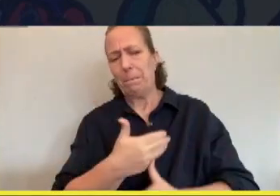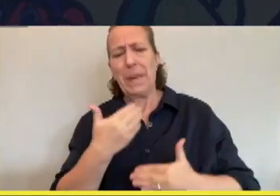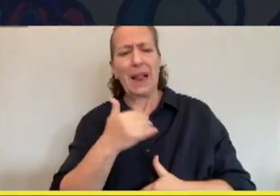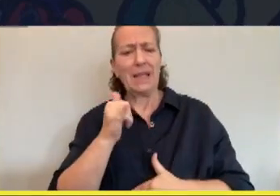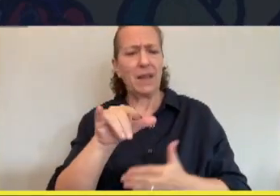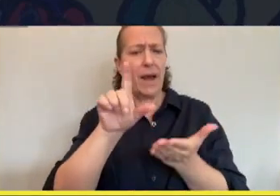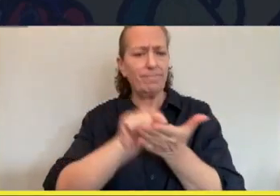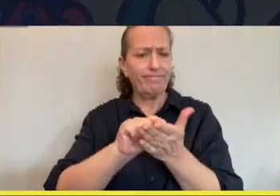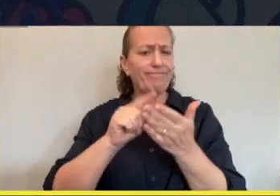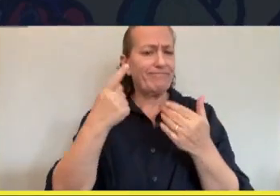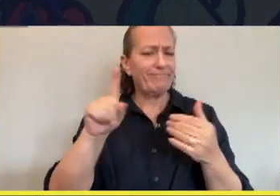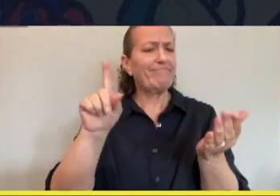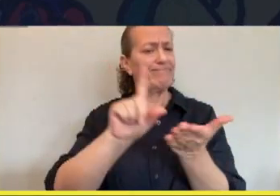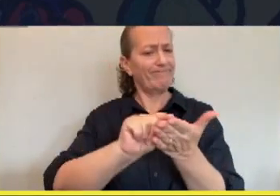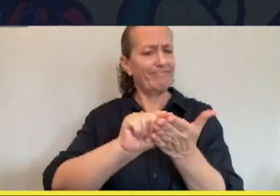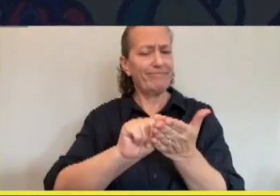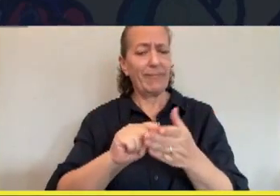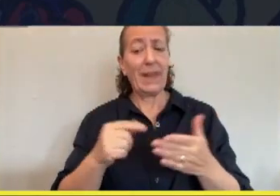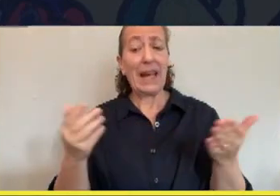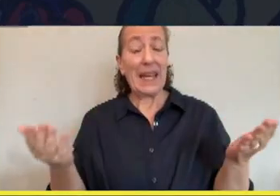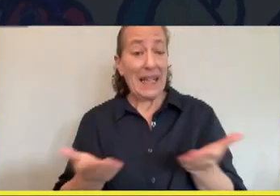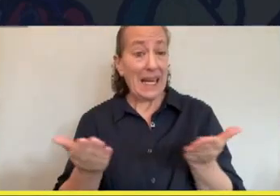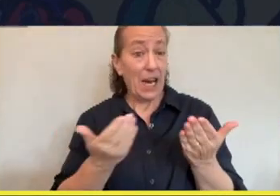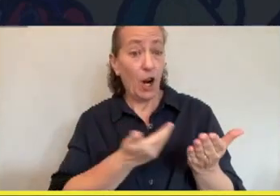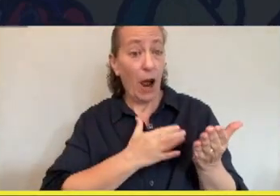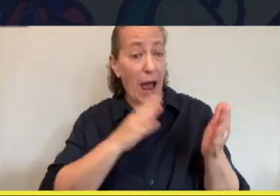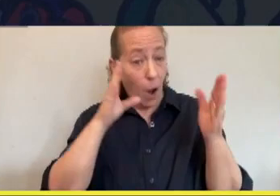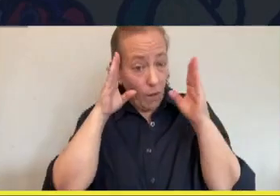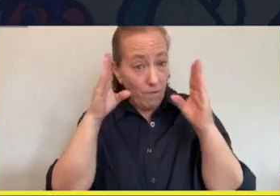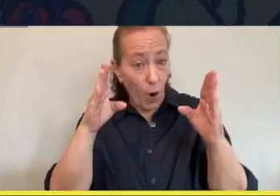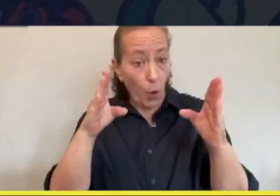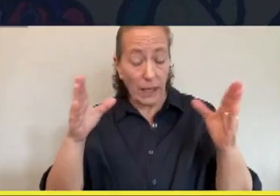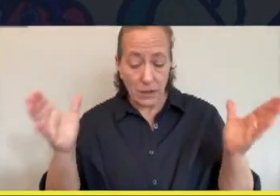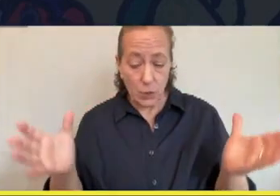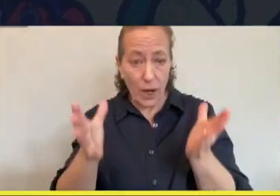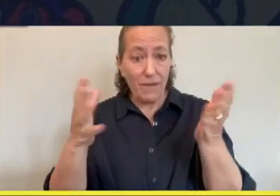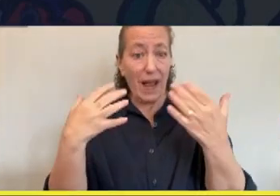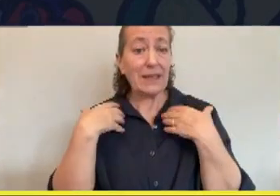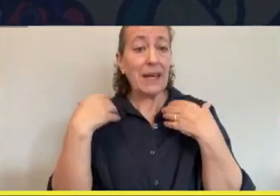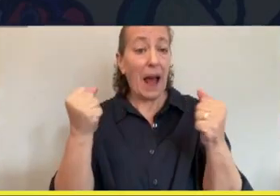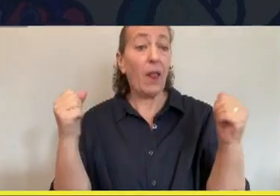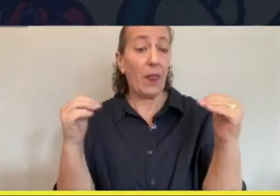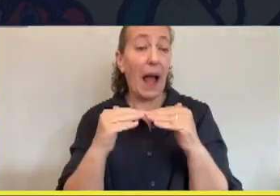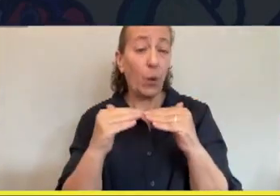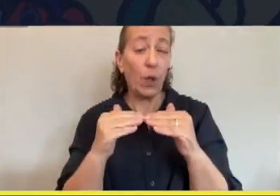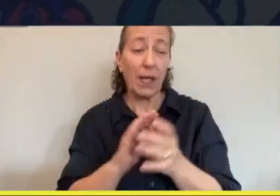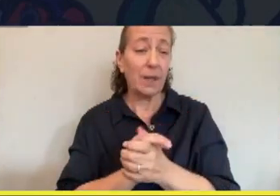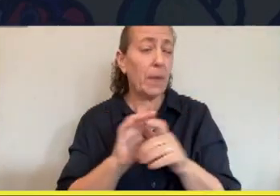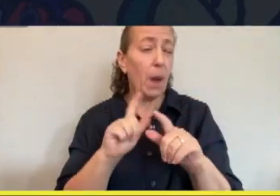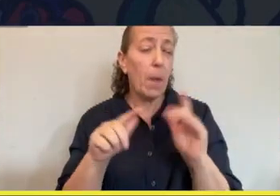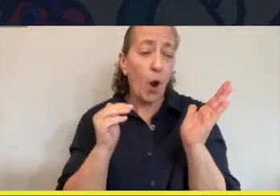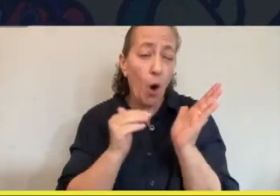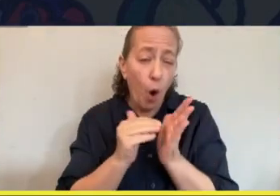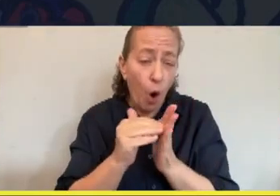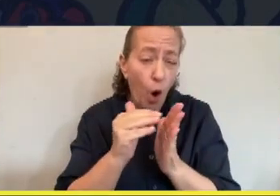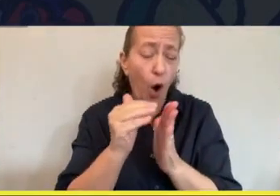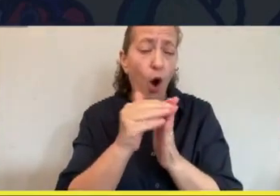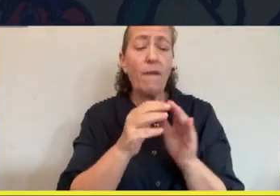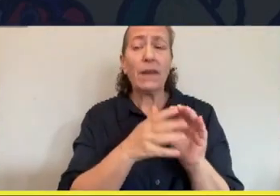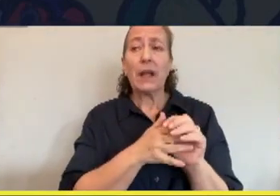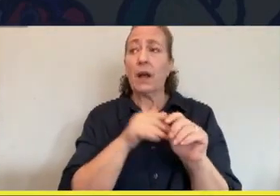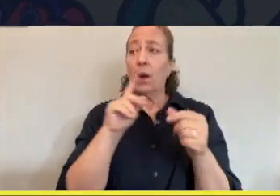At RWJF, we're focused on advancing health equity, and yet all too often, conversations about health